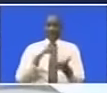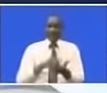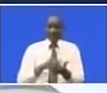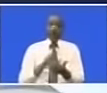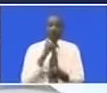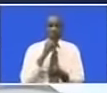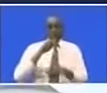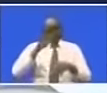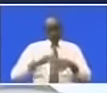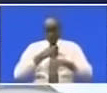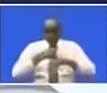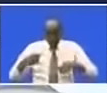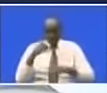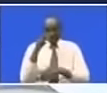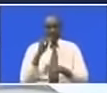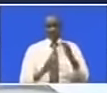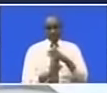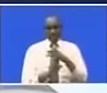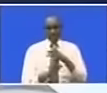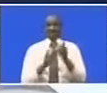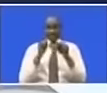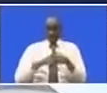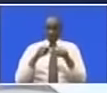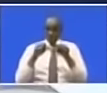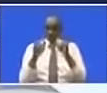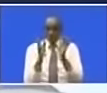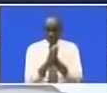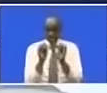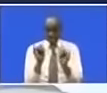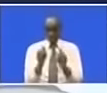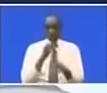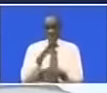on Bottom Line and indeed on KTN Prime as we continue with our coverage